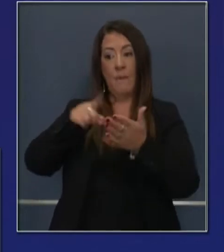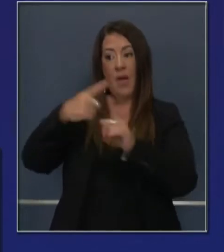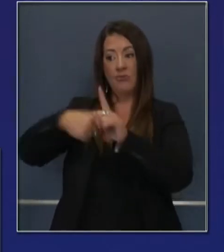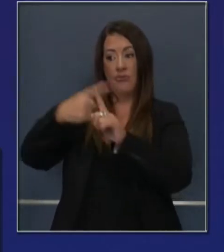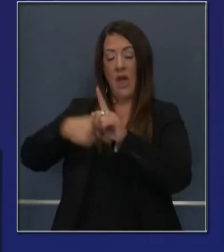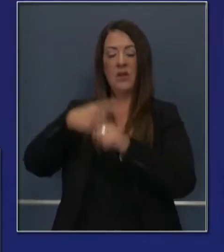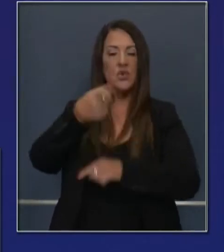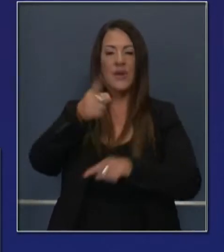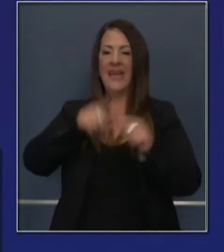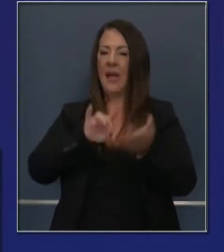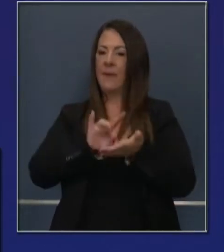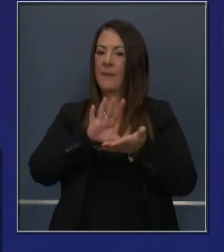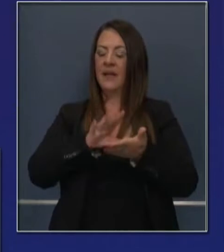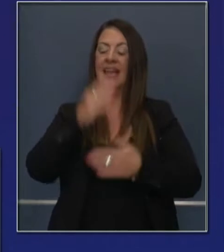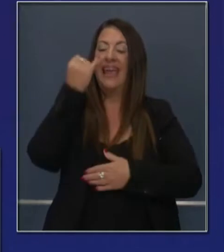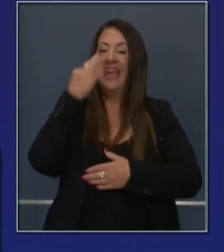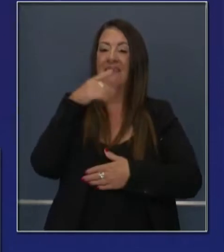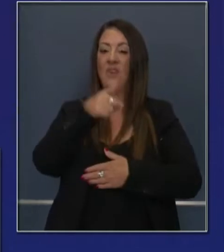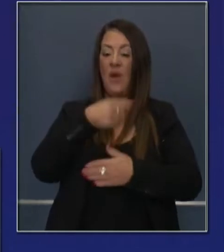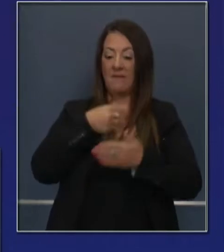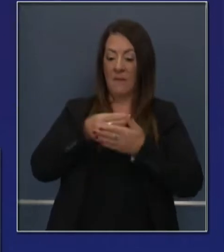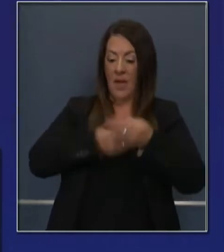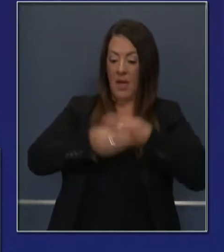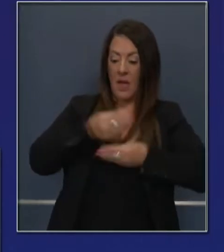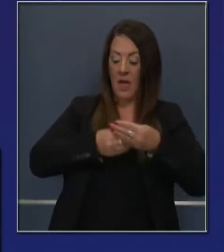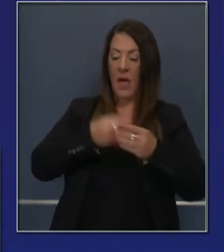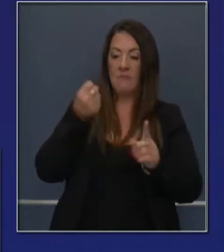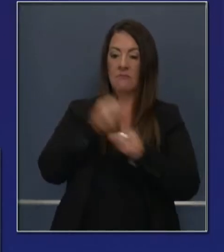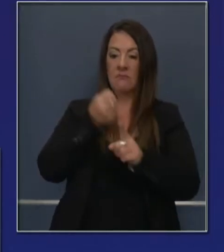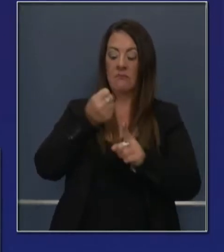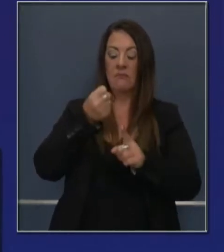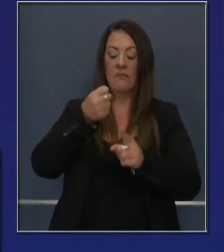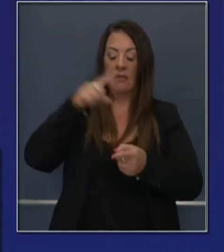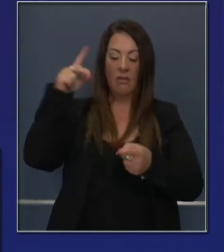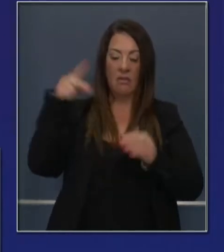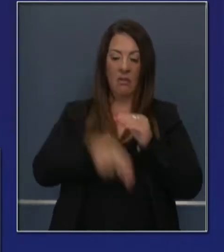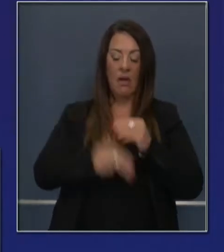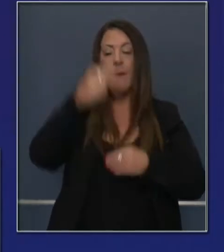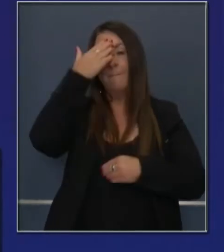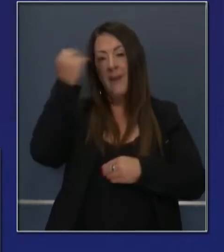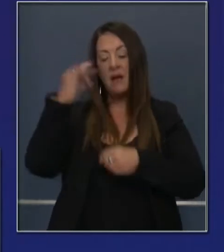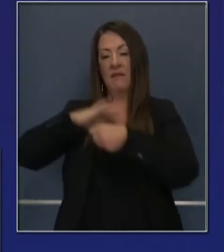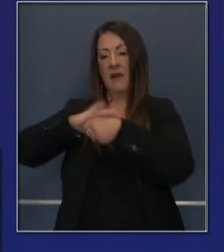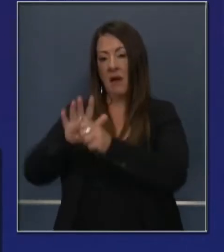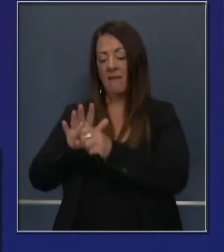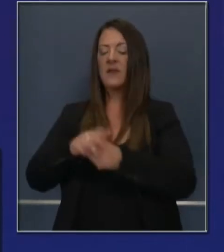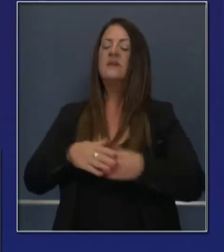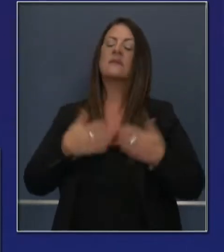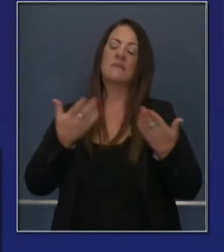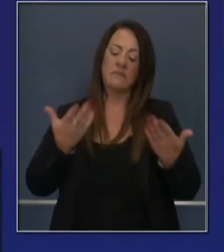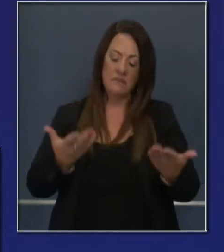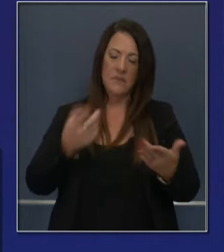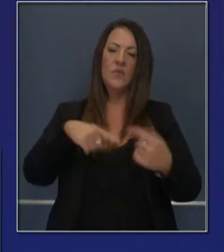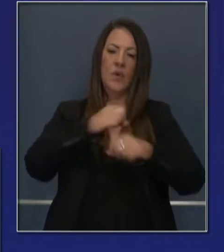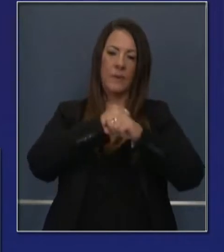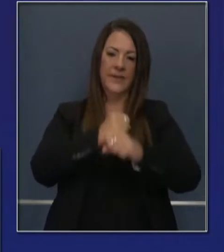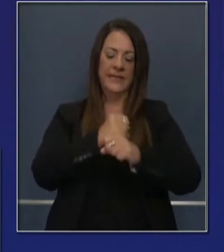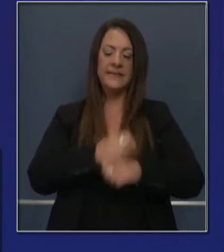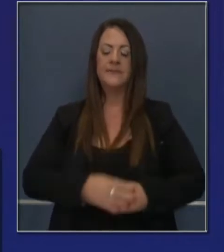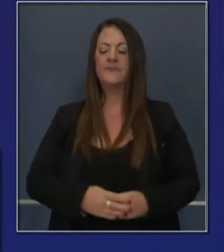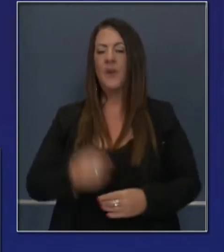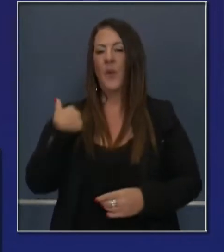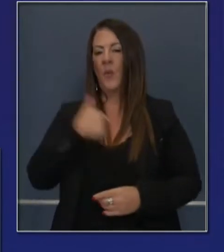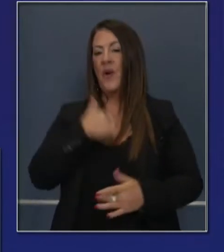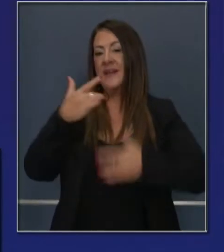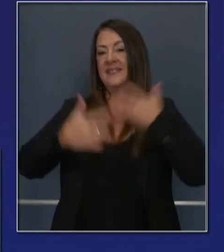experiencing financial hardship due to COVID-19. And today, as the governor mentioned, we are excited to be able